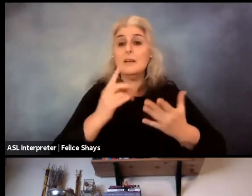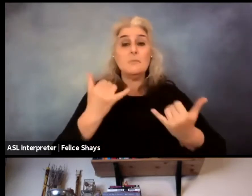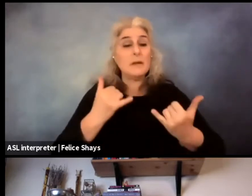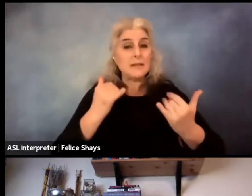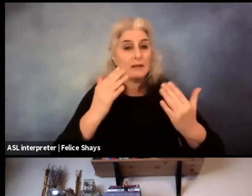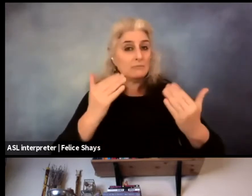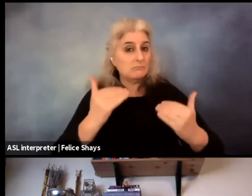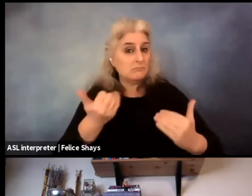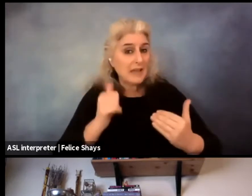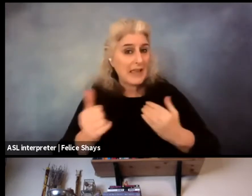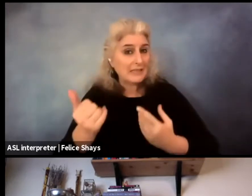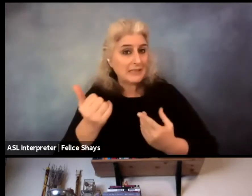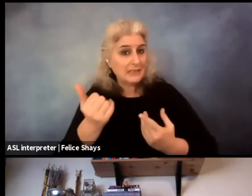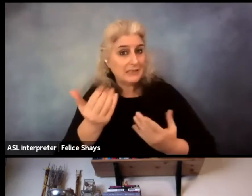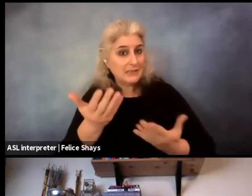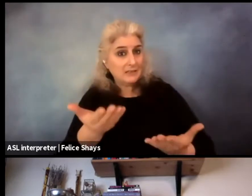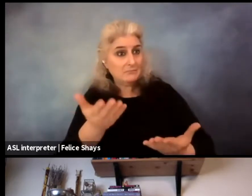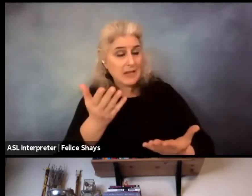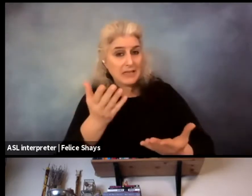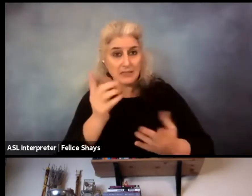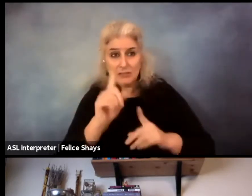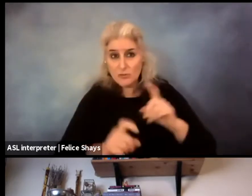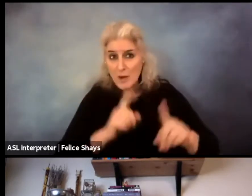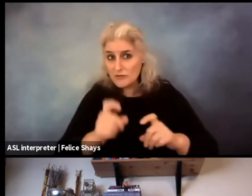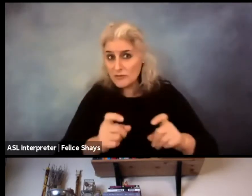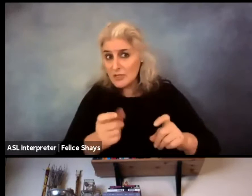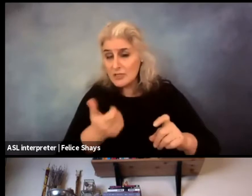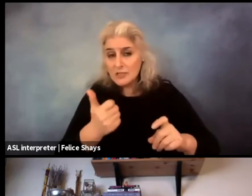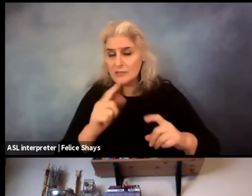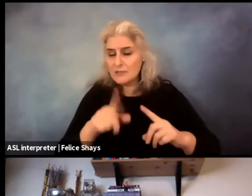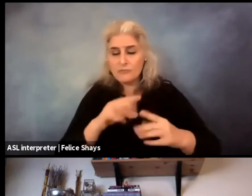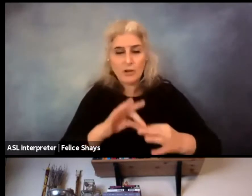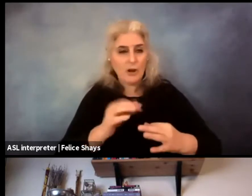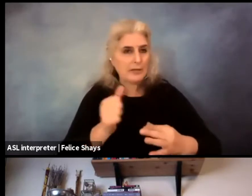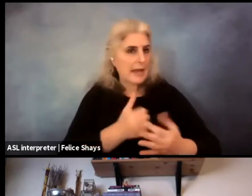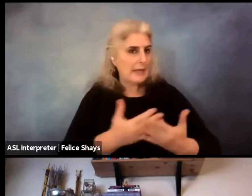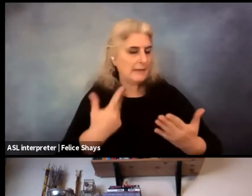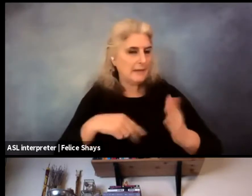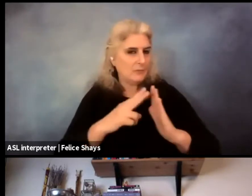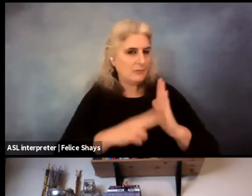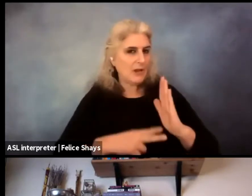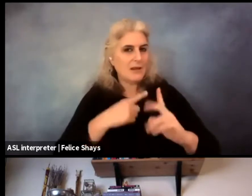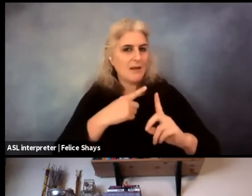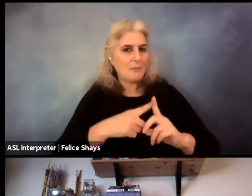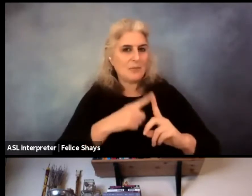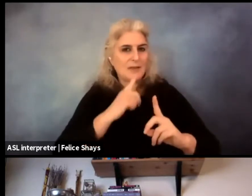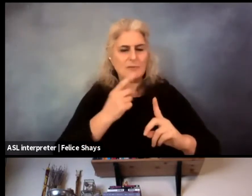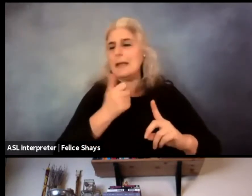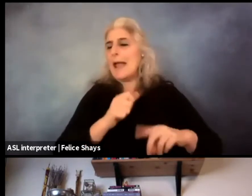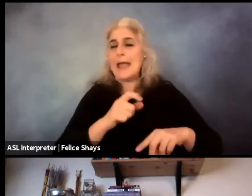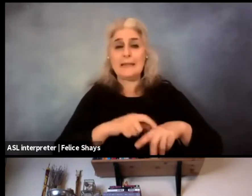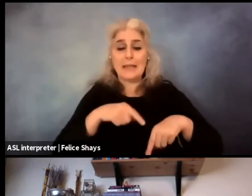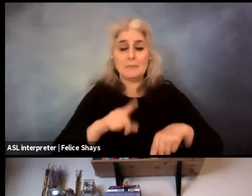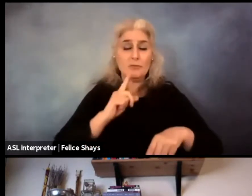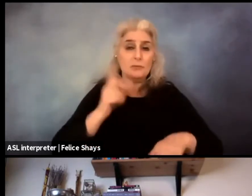about, any of it, any aspects of the things we read? And also, you can always ask question at any time once